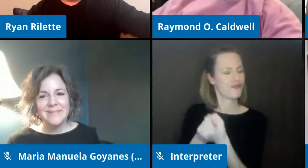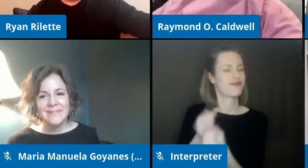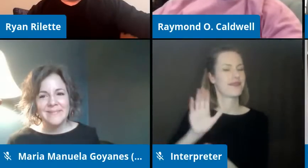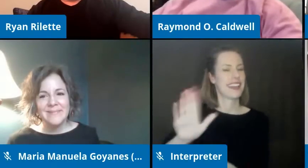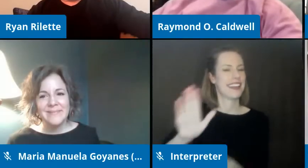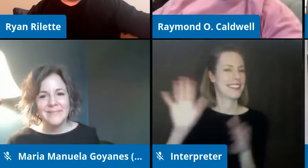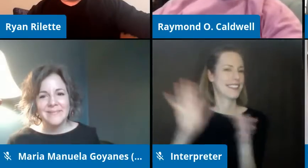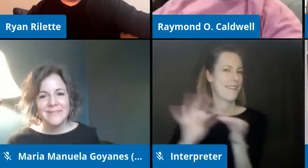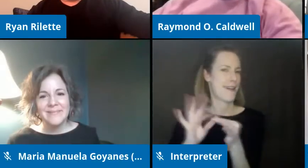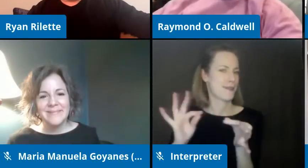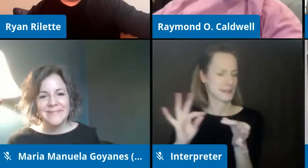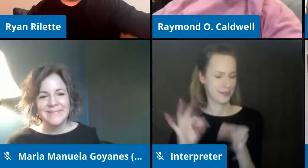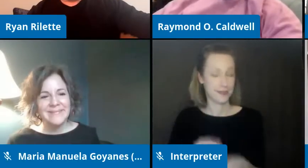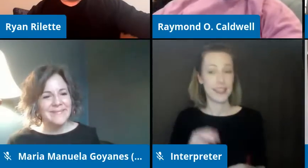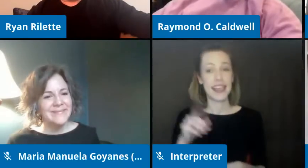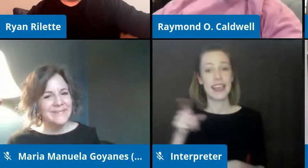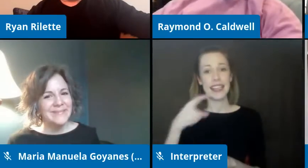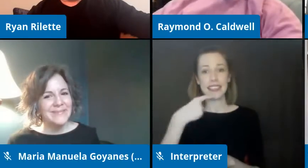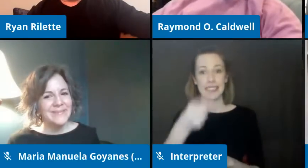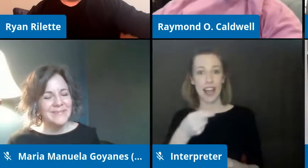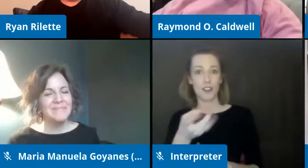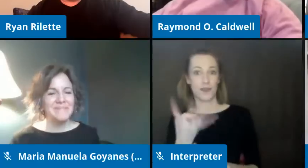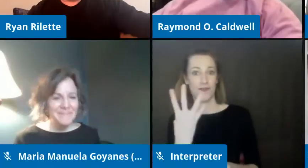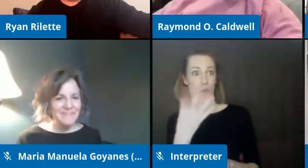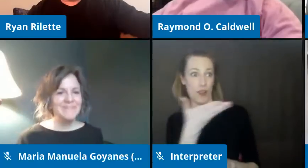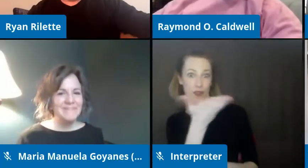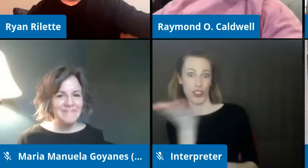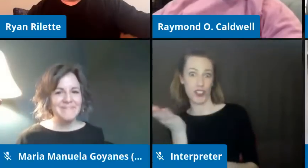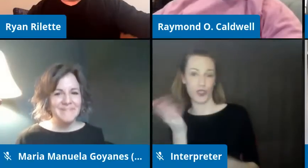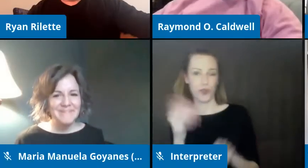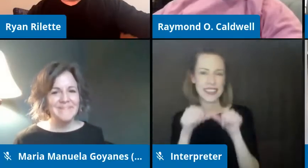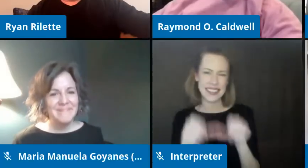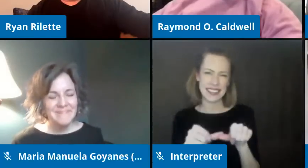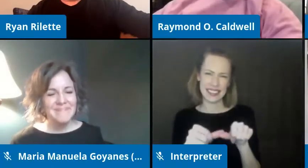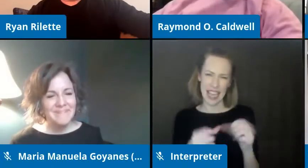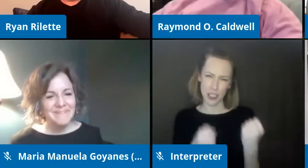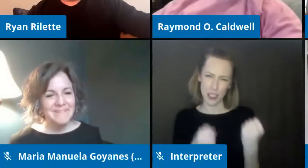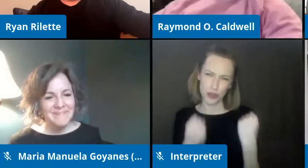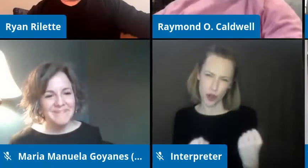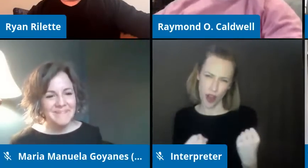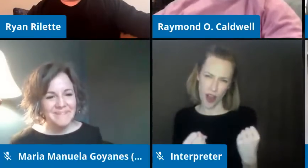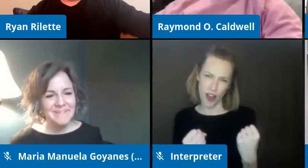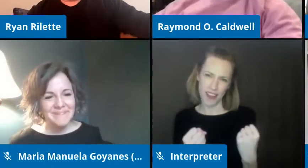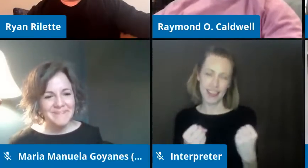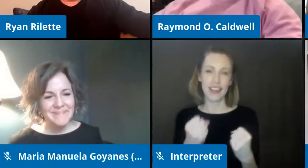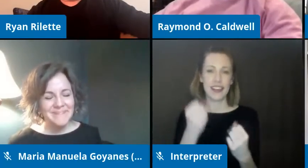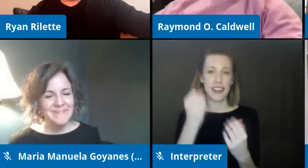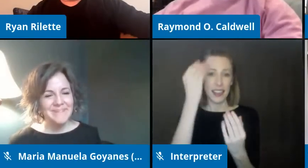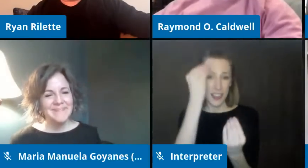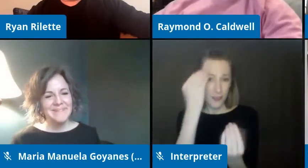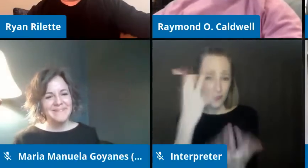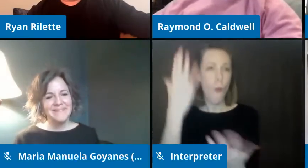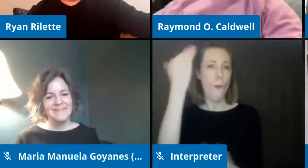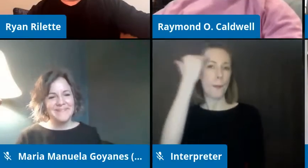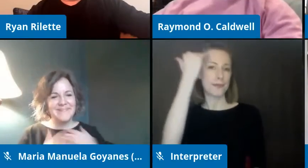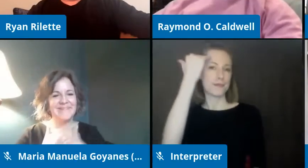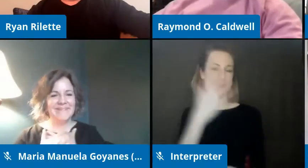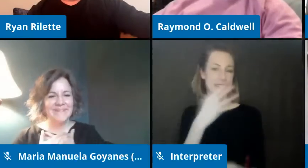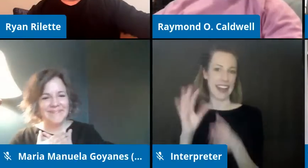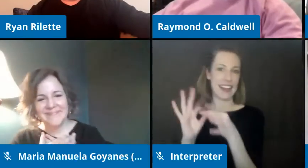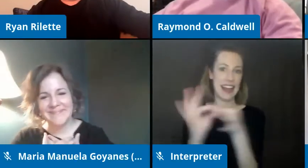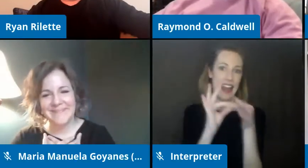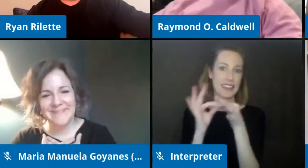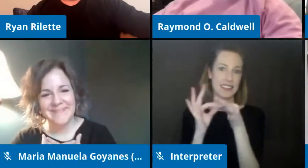the four of you, stay strong, informed, and connected. Your work is missed, and I look forward to